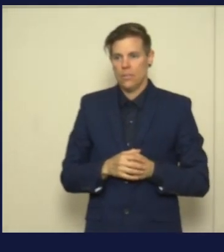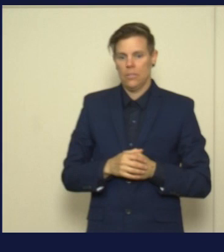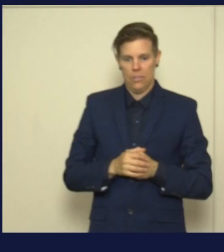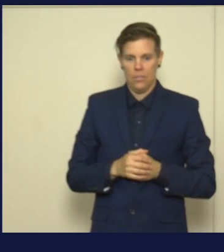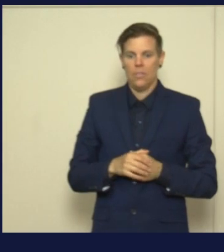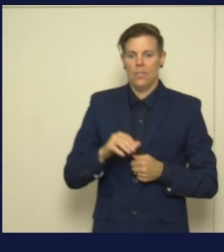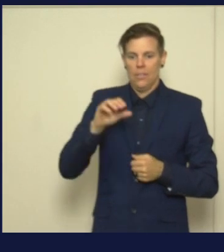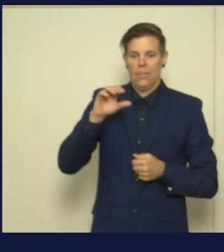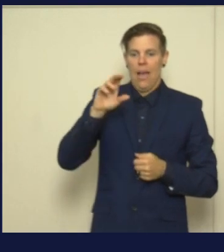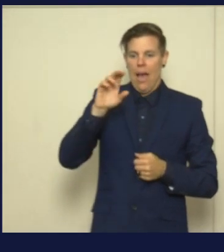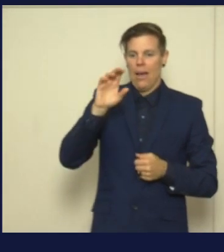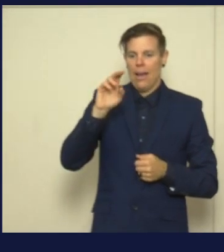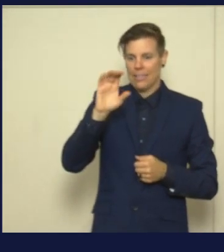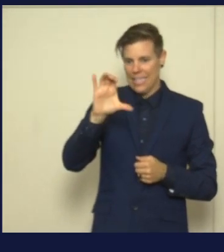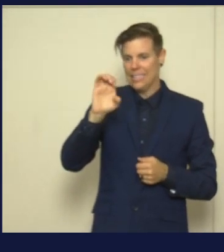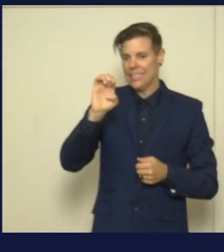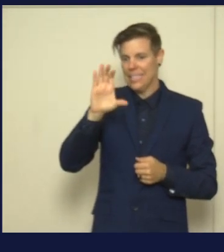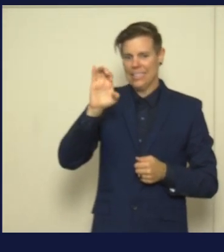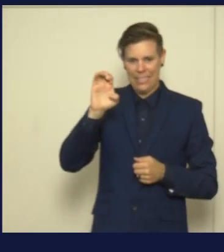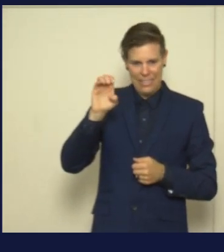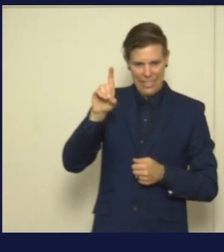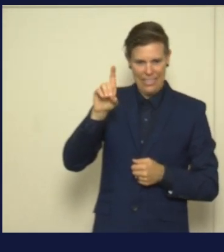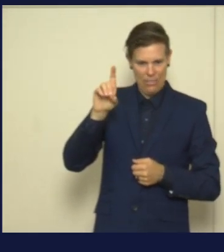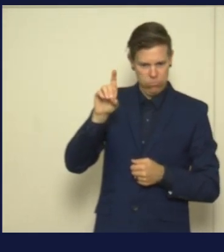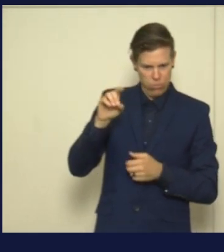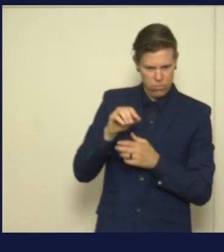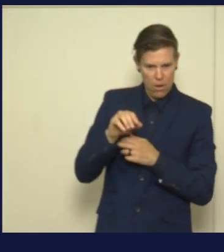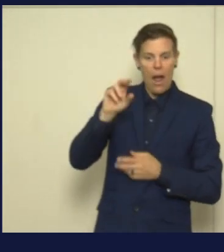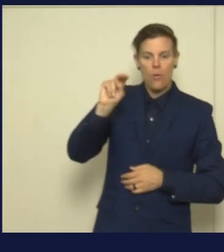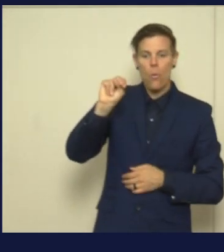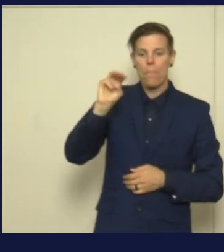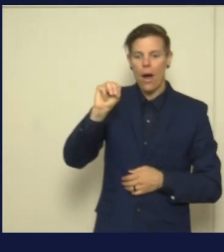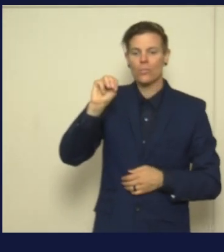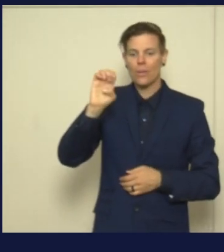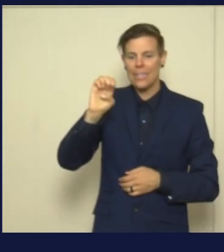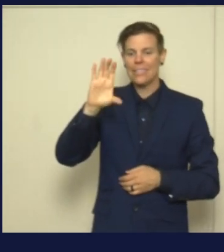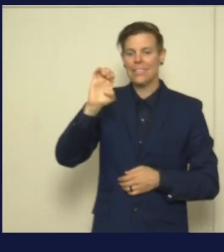nmeced.org. That stands for our Early Childhood Education Department.